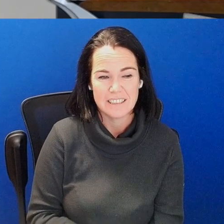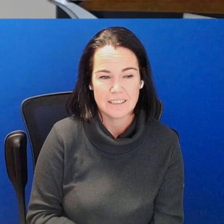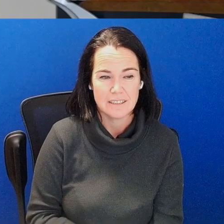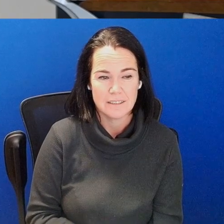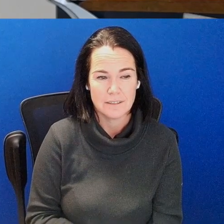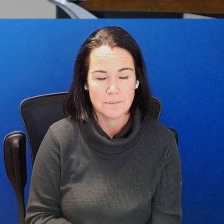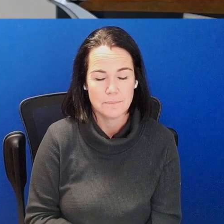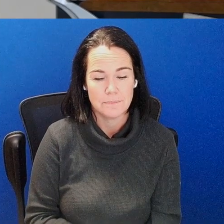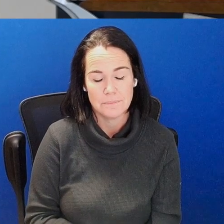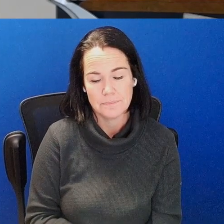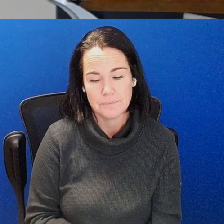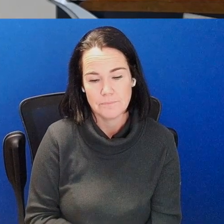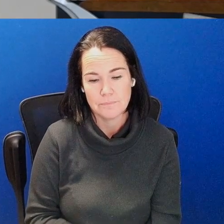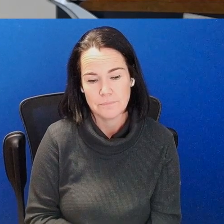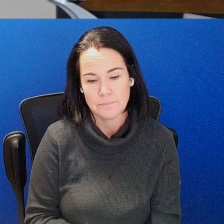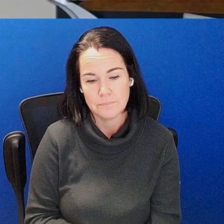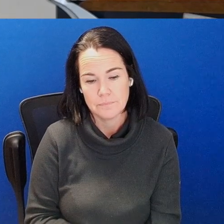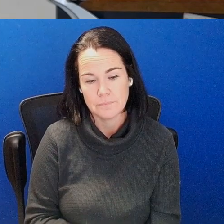Oh.